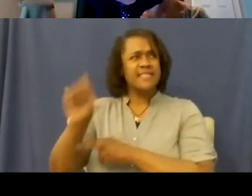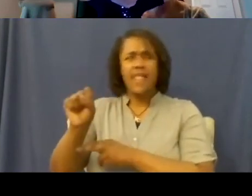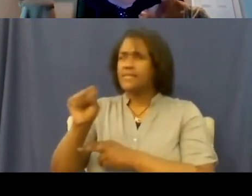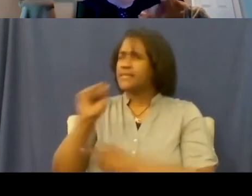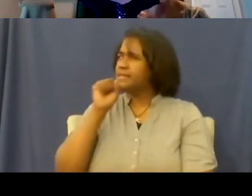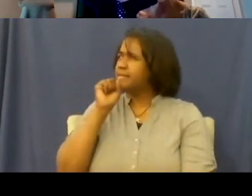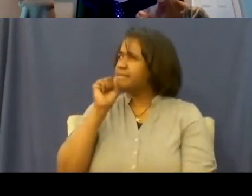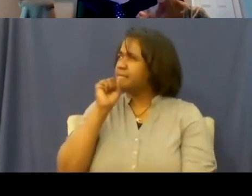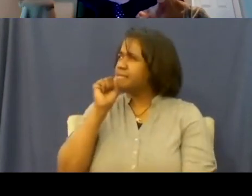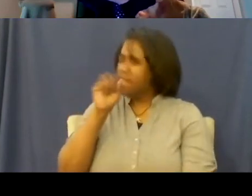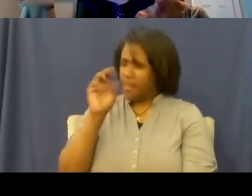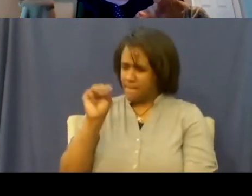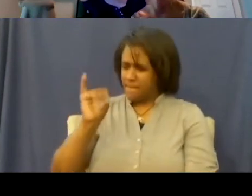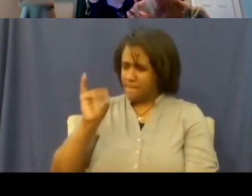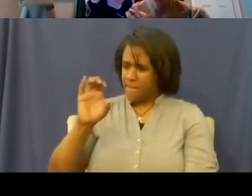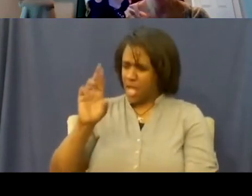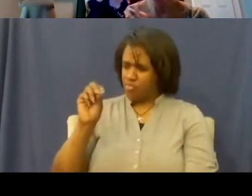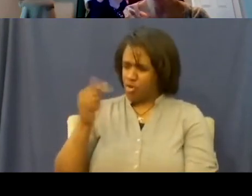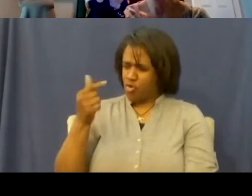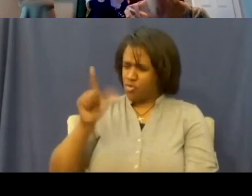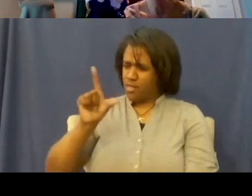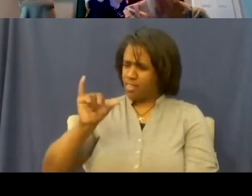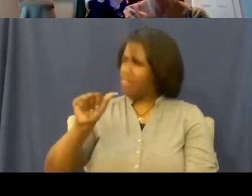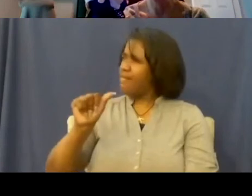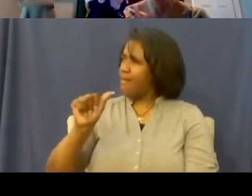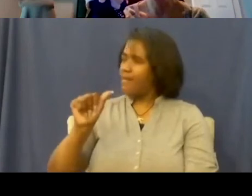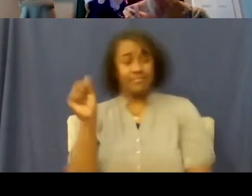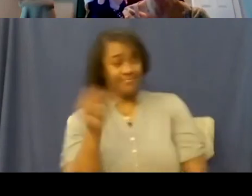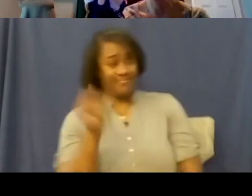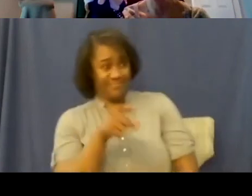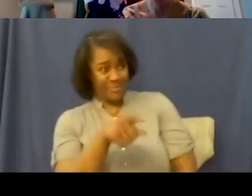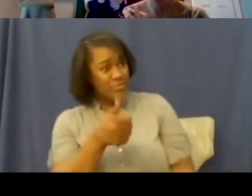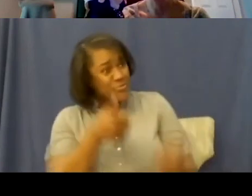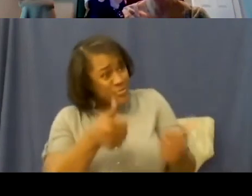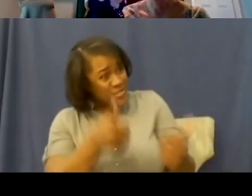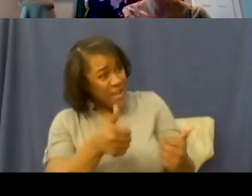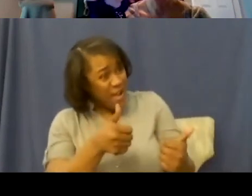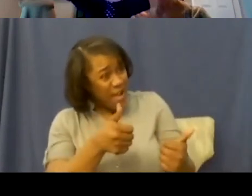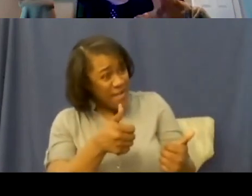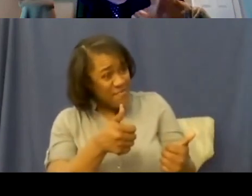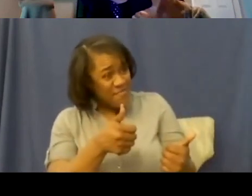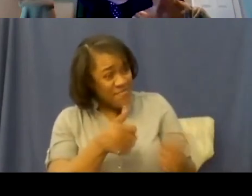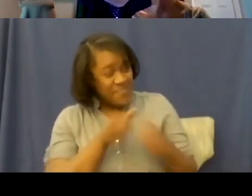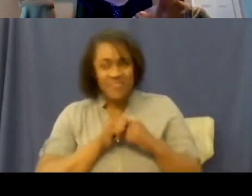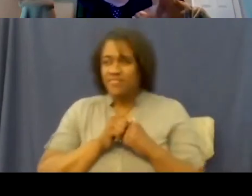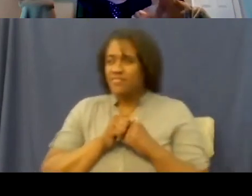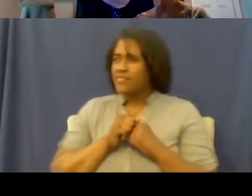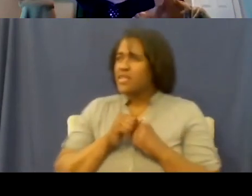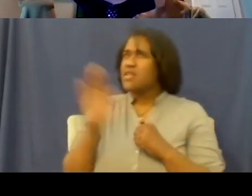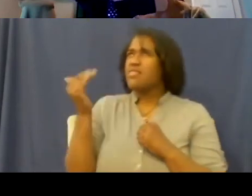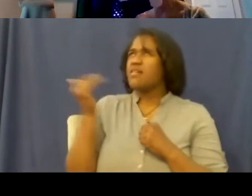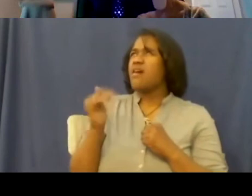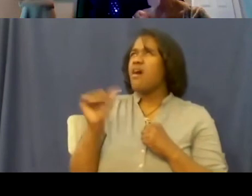them microglia. Yep, you're doing great. And then there are the cells